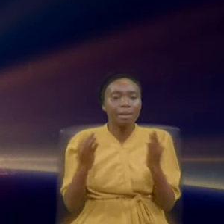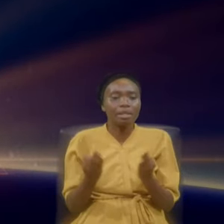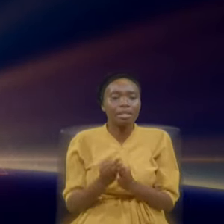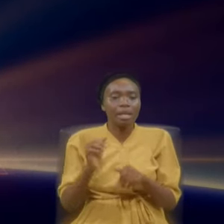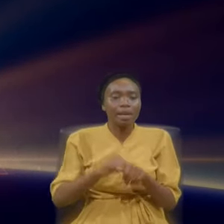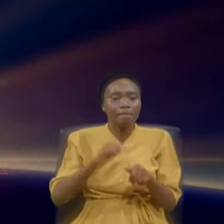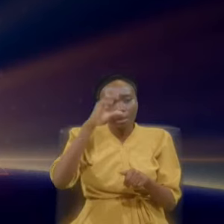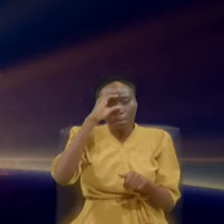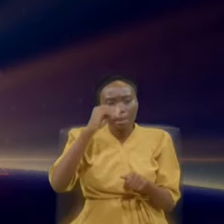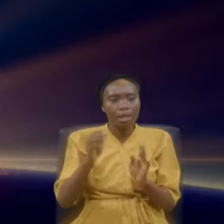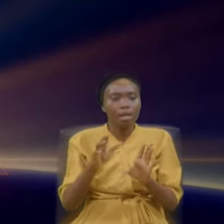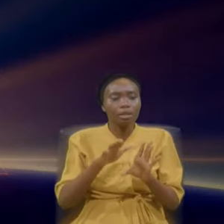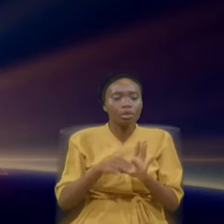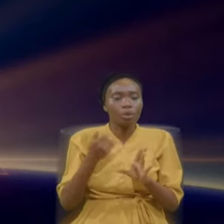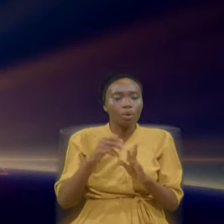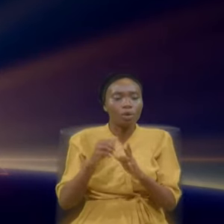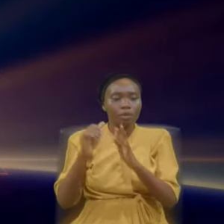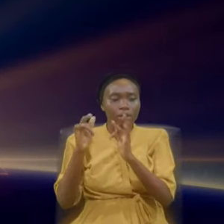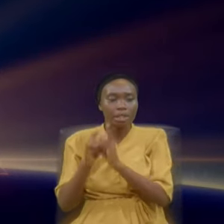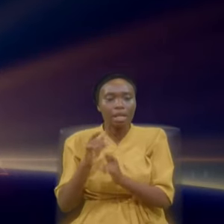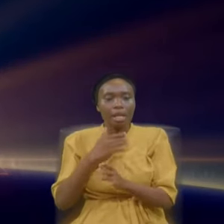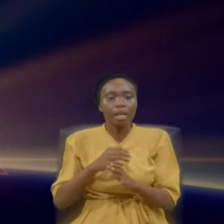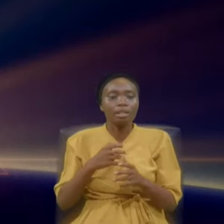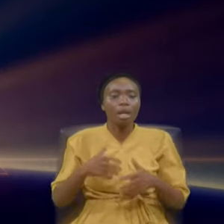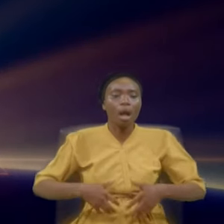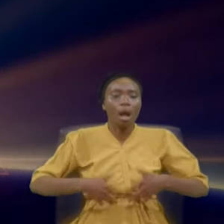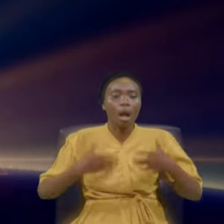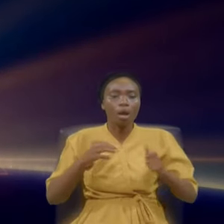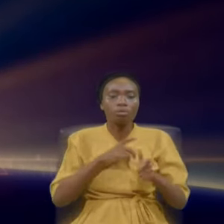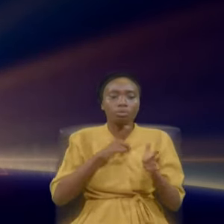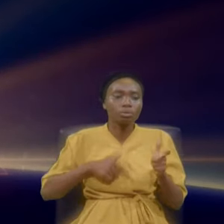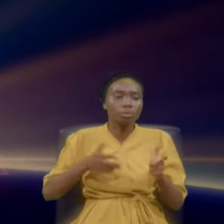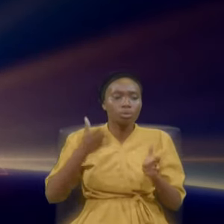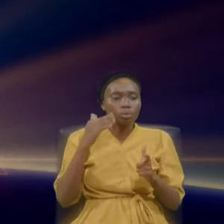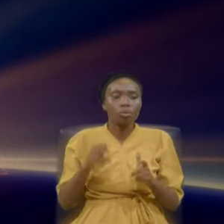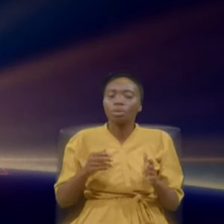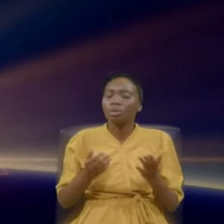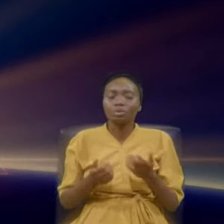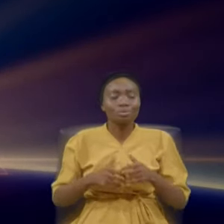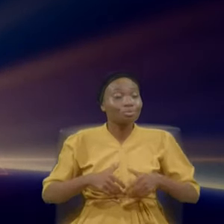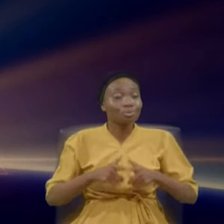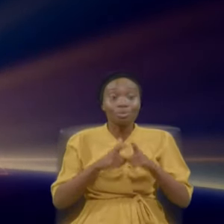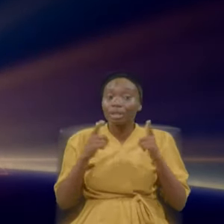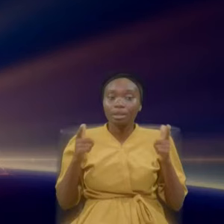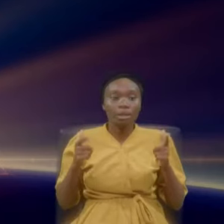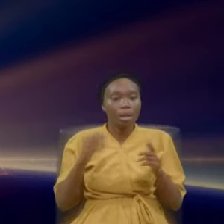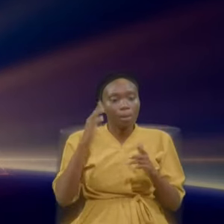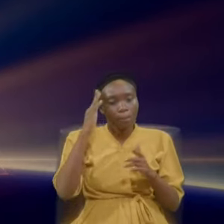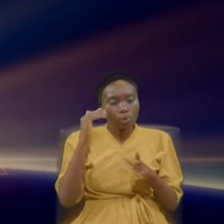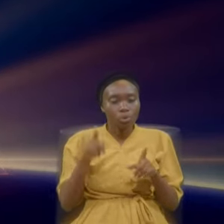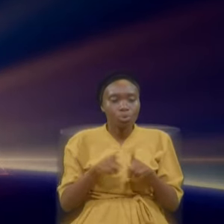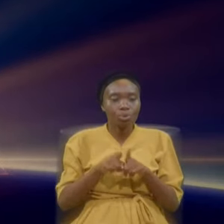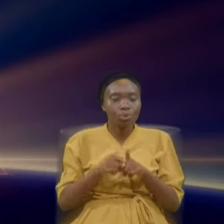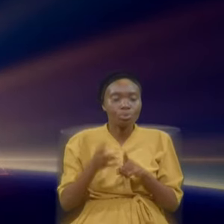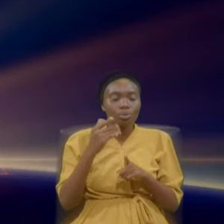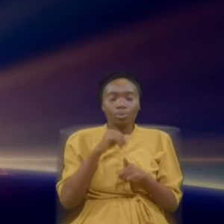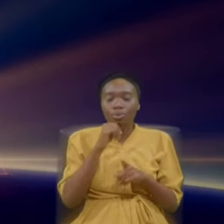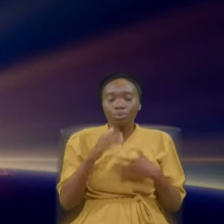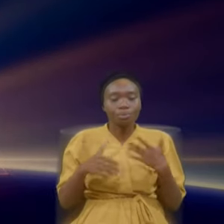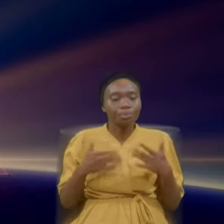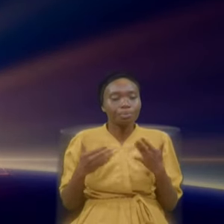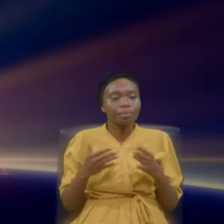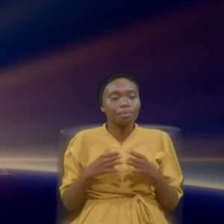families, every man in the door of his tent. And the anger of the Lord was kindled greatly. Moses also